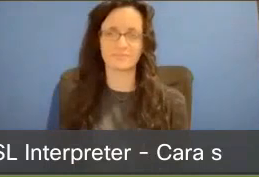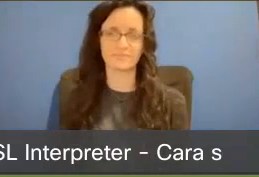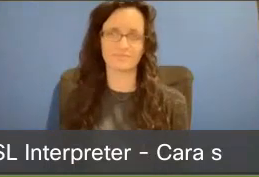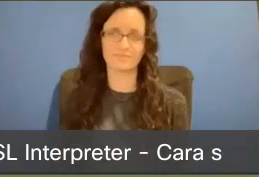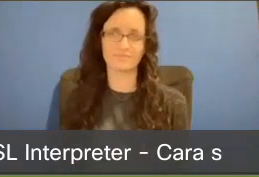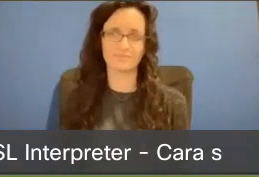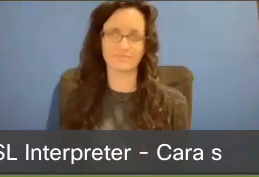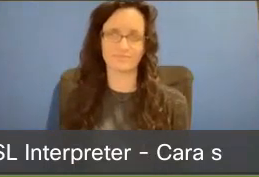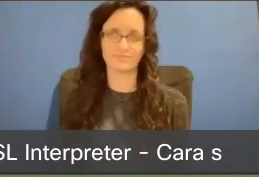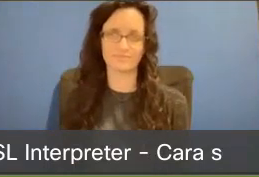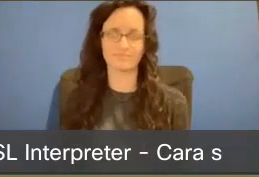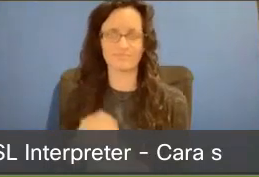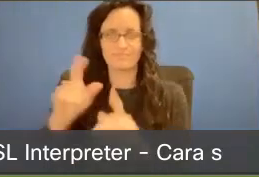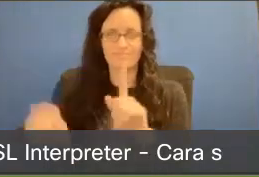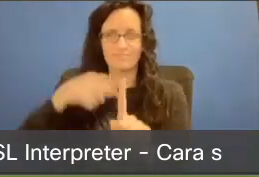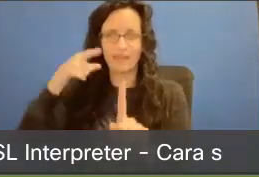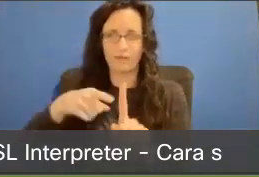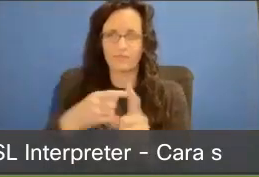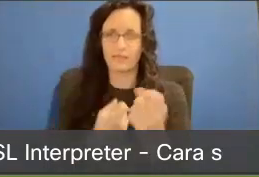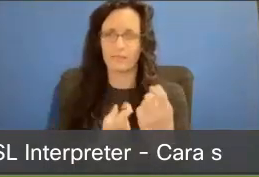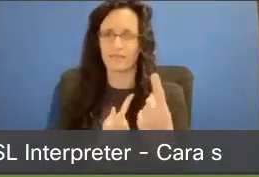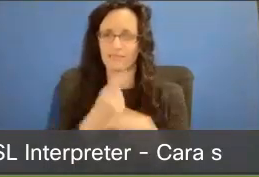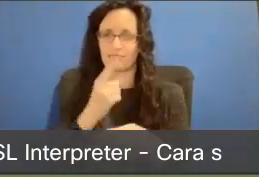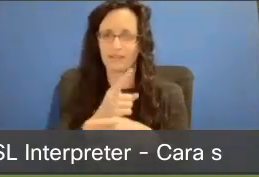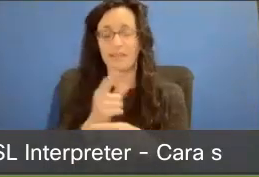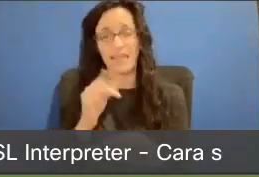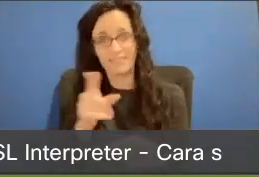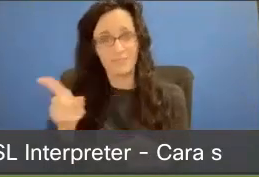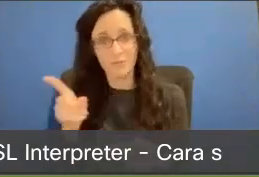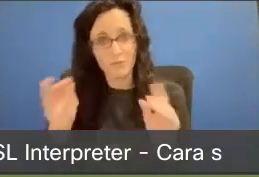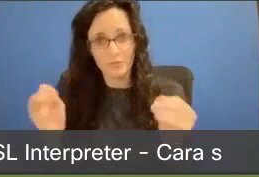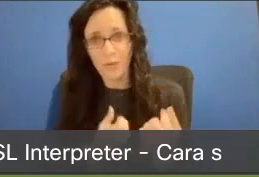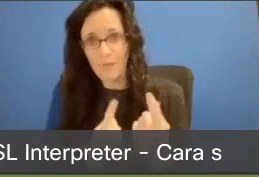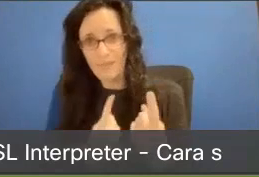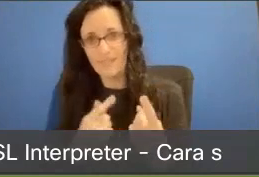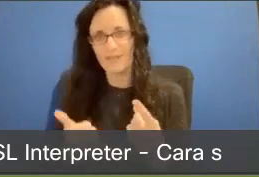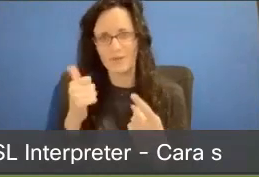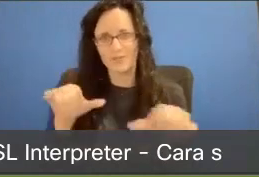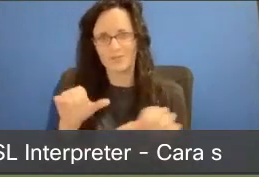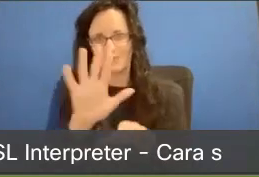The point is about the empathy, right? Y'all have a lot of that, you wouldn't be doing the work you're doing.